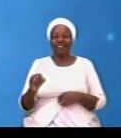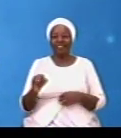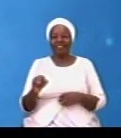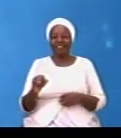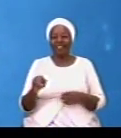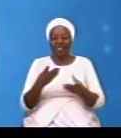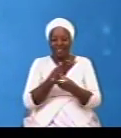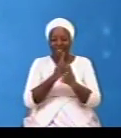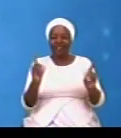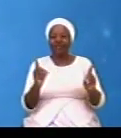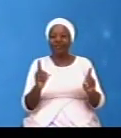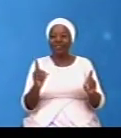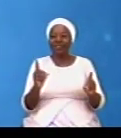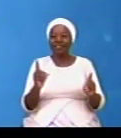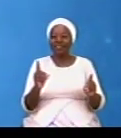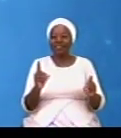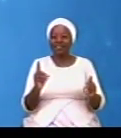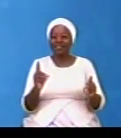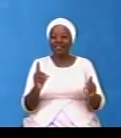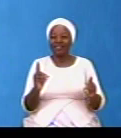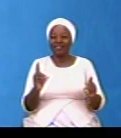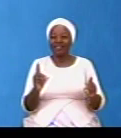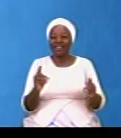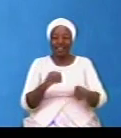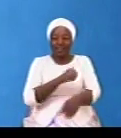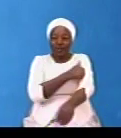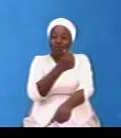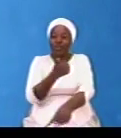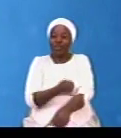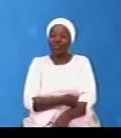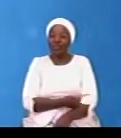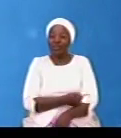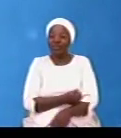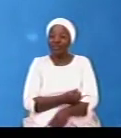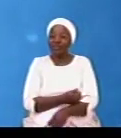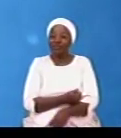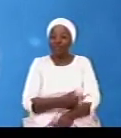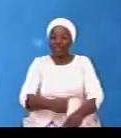dominion, strength, power,